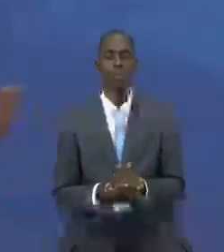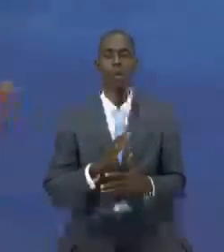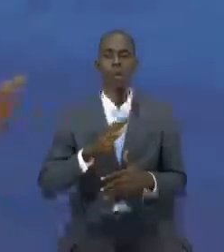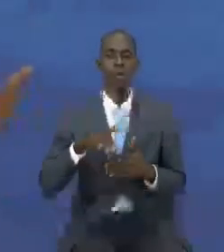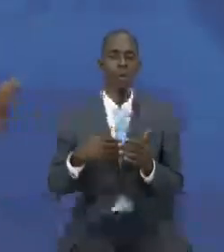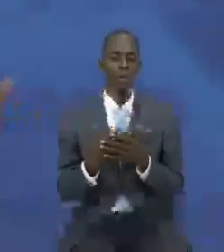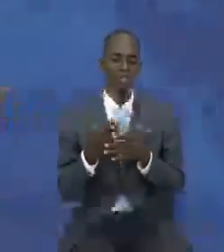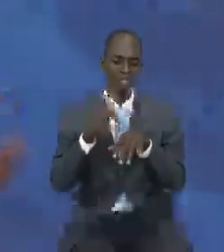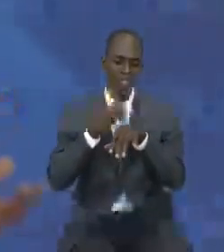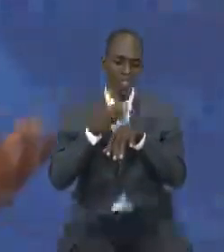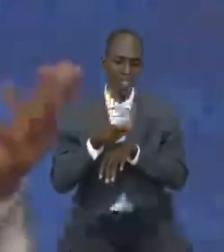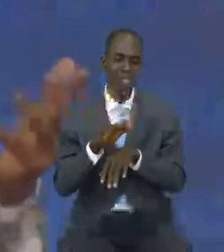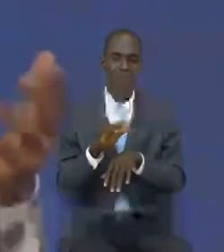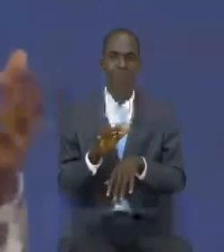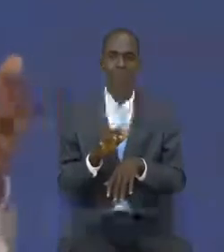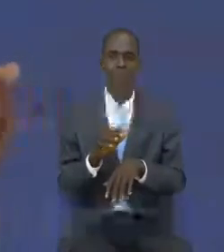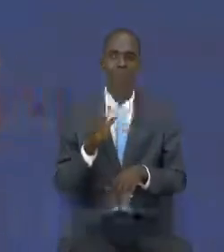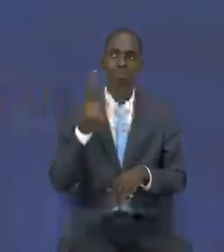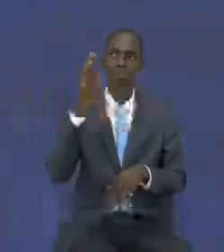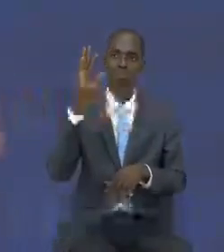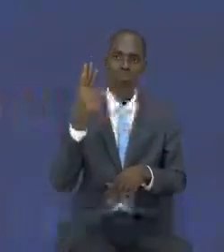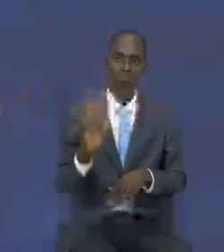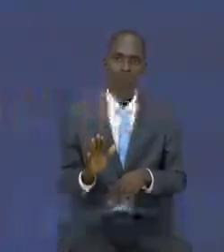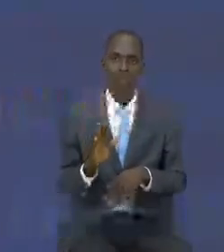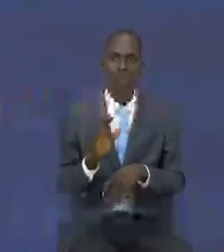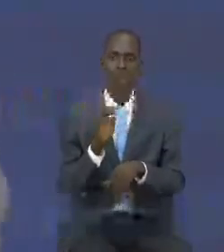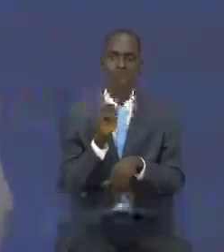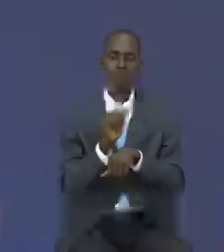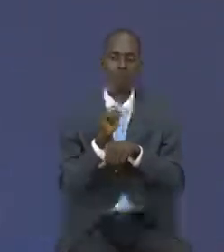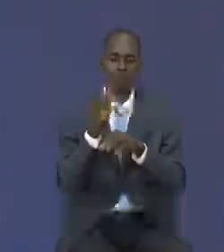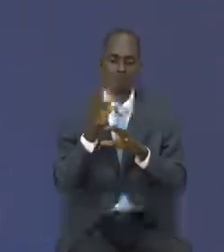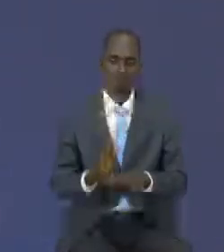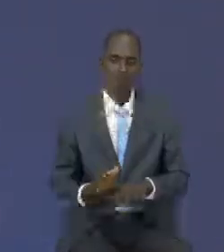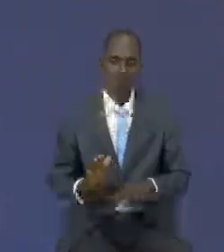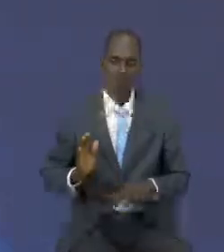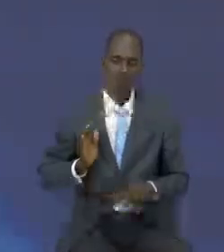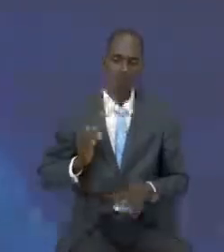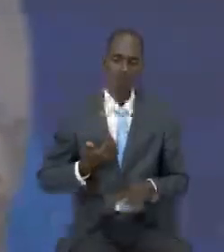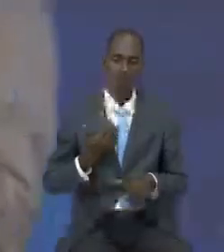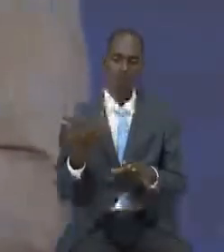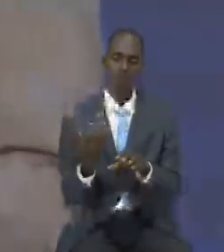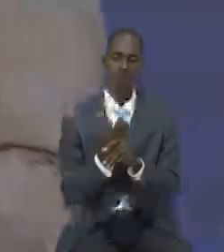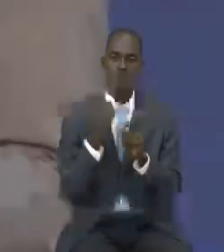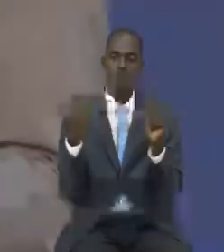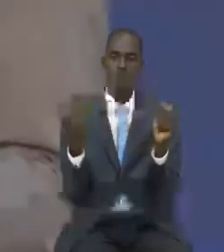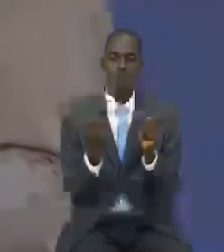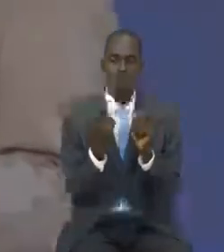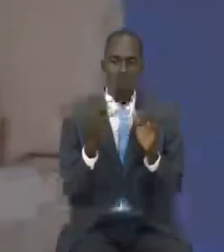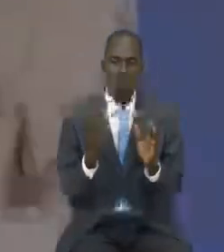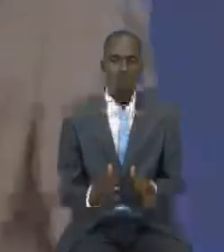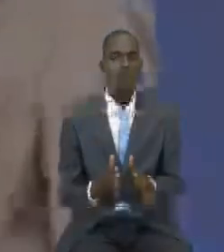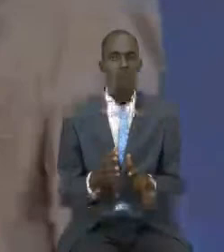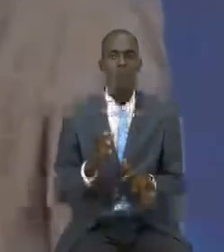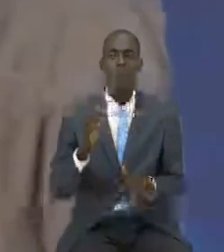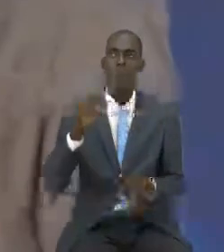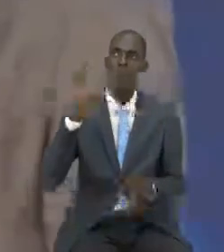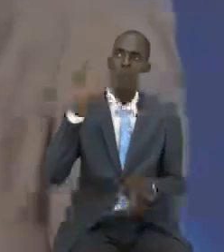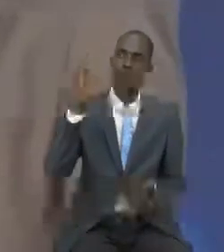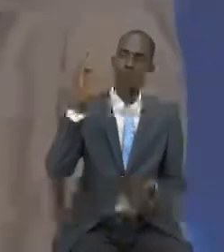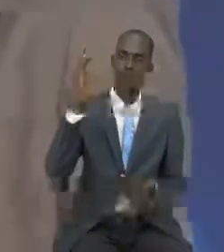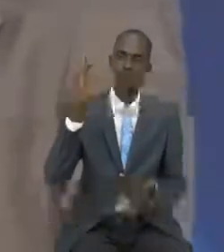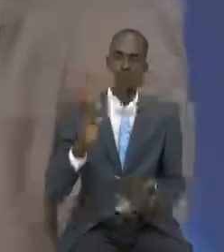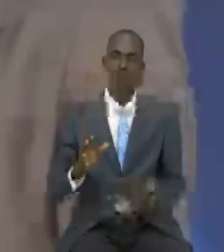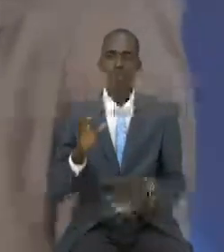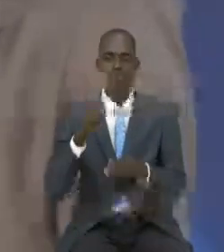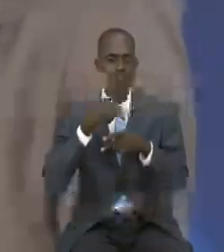ministers, workers, soul winners, evangelists, preachers, professionals who